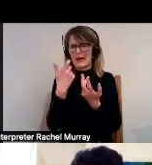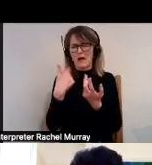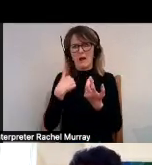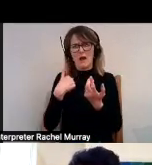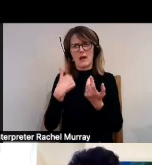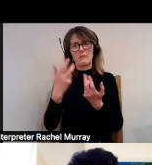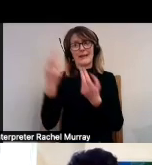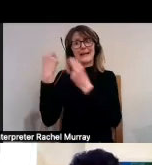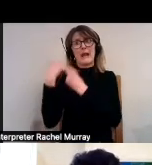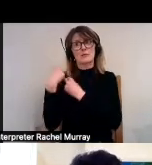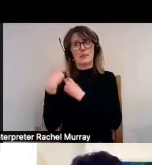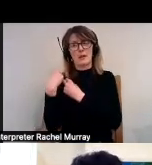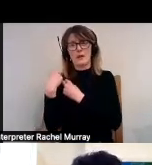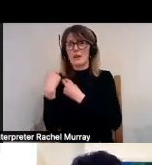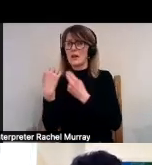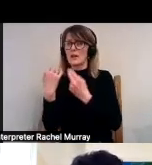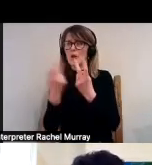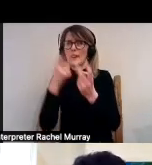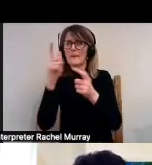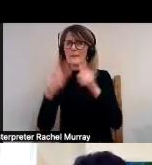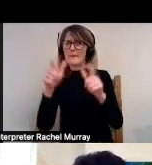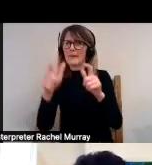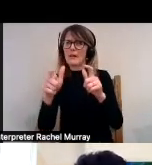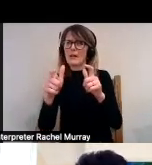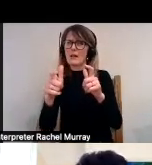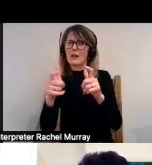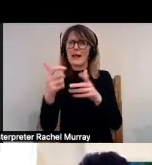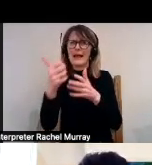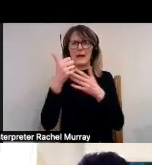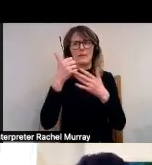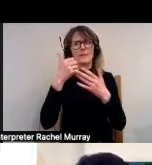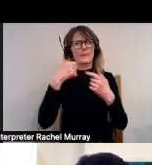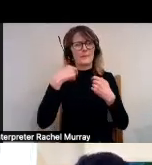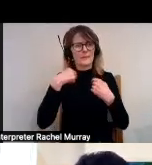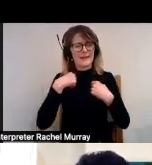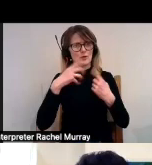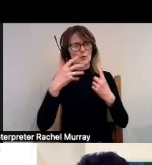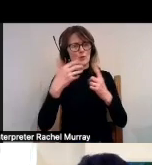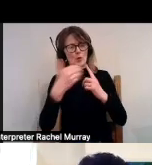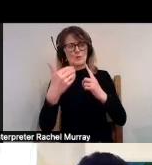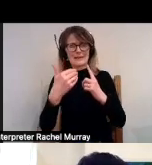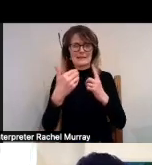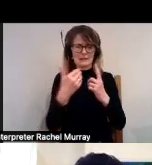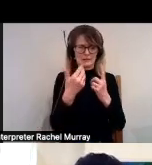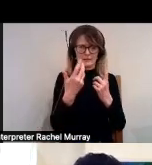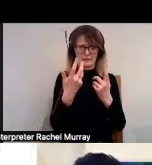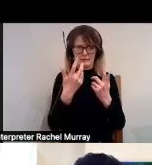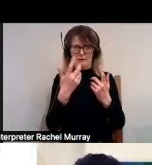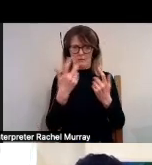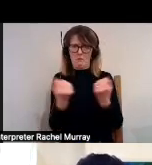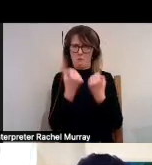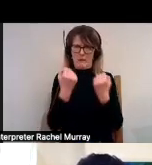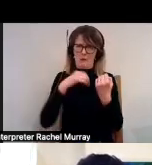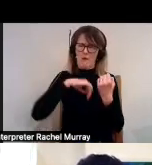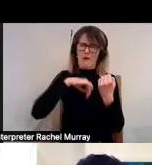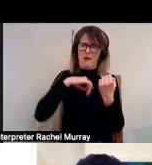could speak into that for me to help me to see, to notice, to become aware of sources of power that I might be unaware